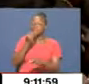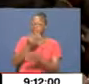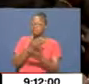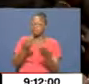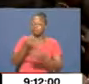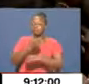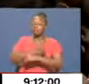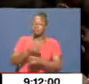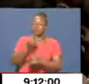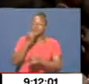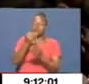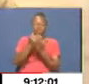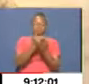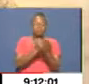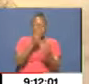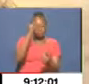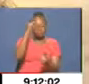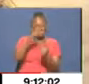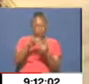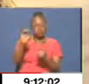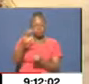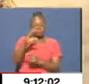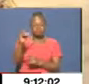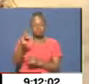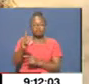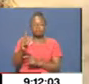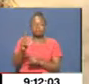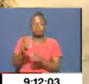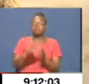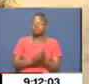that targets ECD learners. Nimekuwa retween